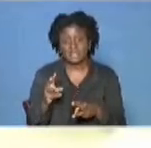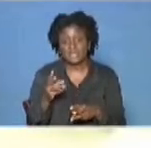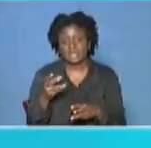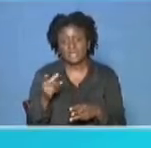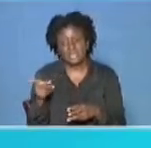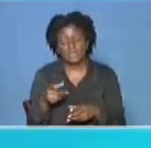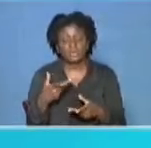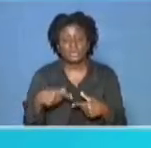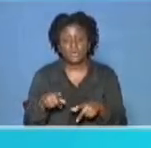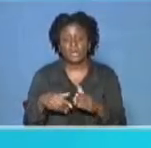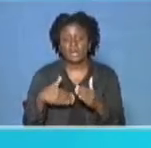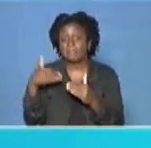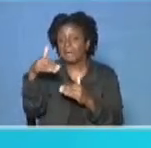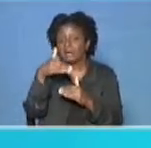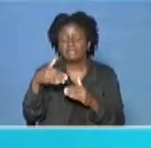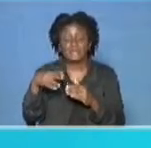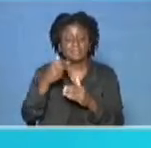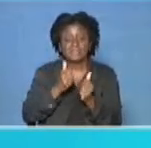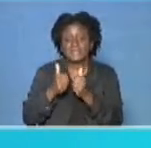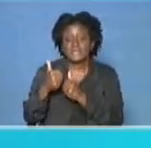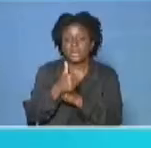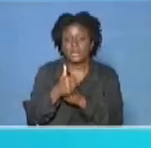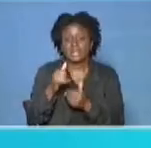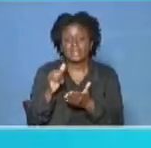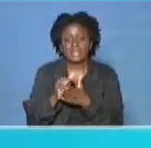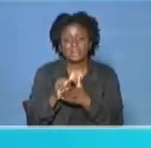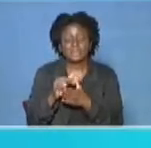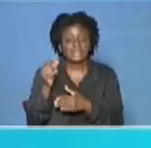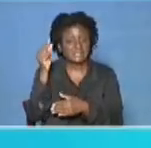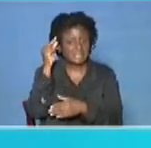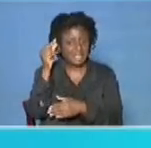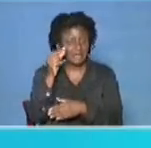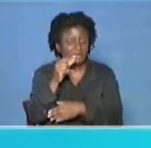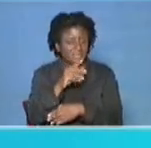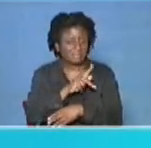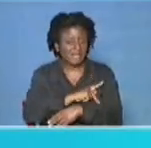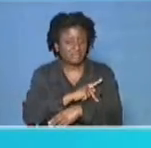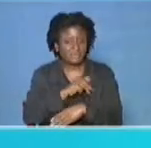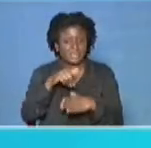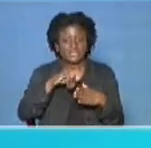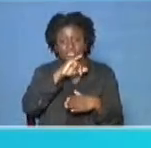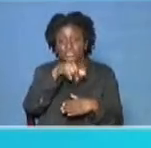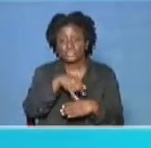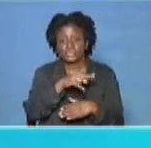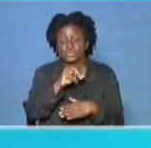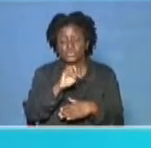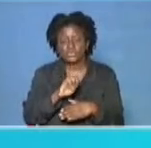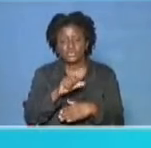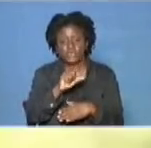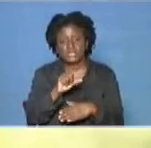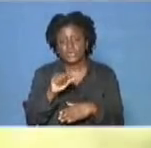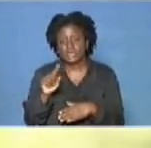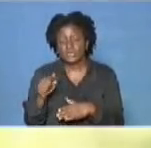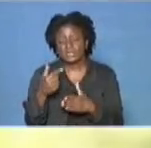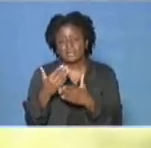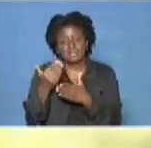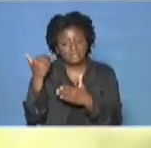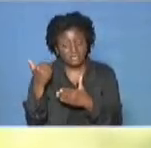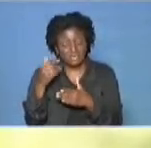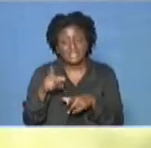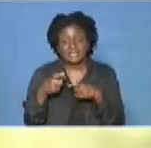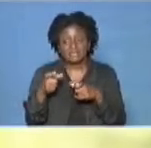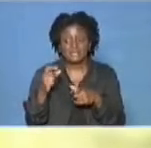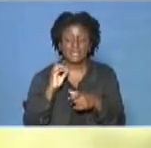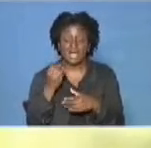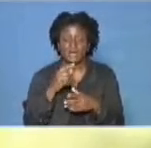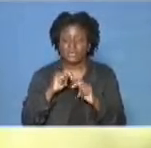any day. That was Gareth Pyfrom back in June 2021. At the time, giving our news team the rundown on his